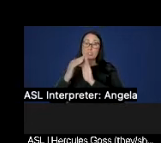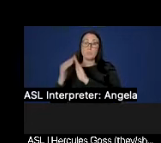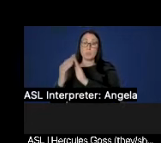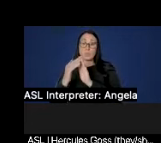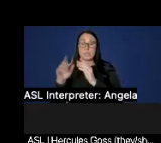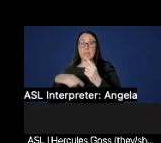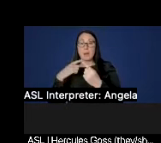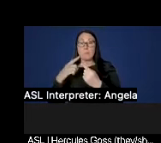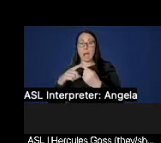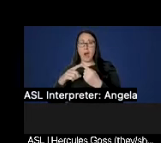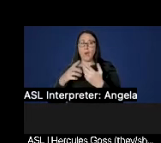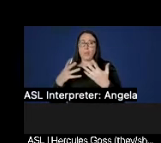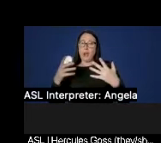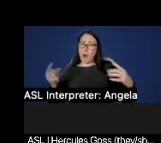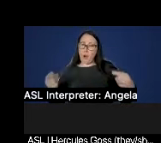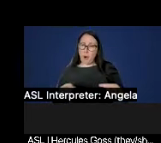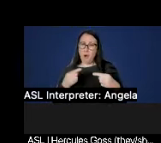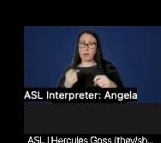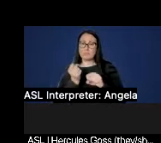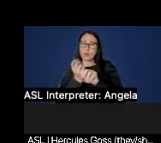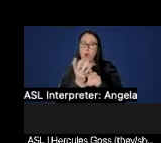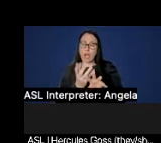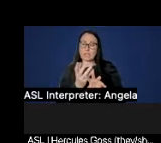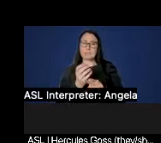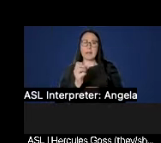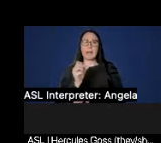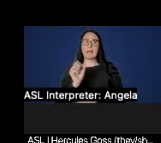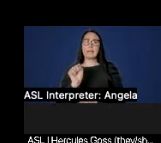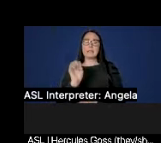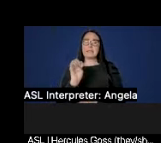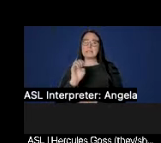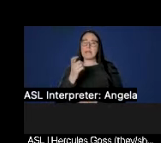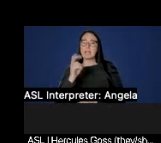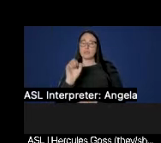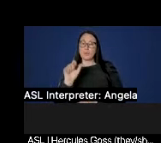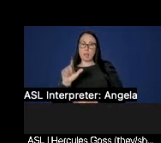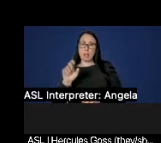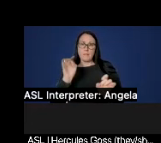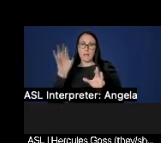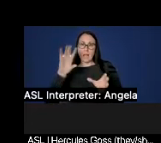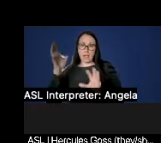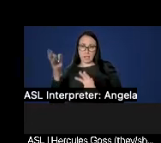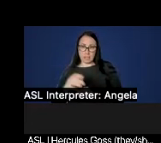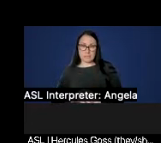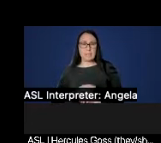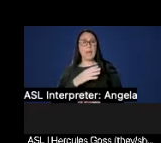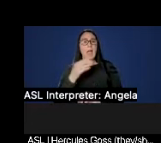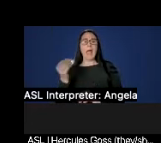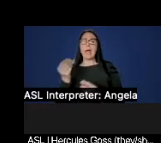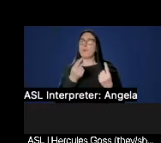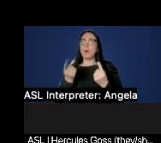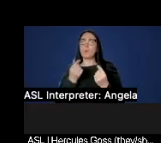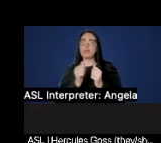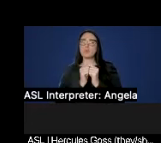sexual violence and healing, the healing work that we can do together, and potentially to collect sexual